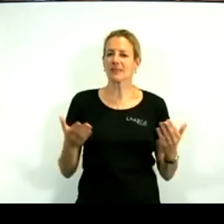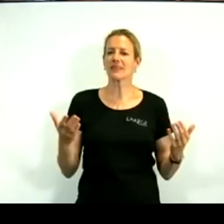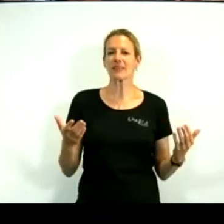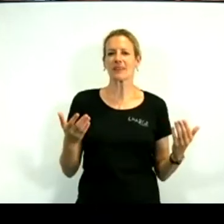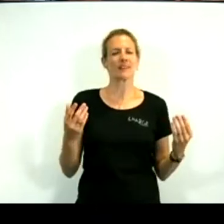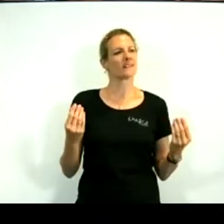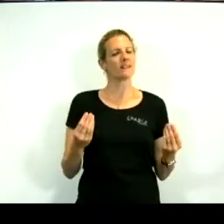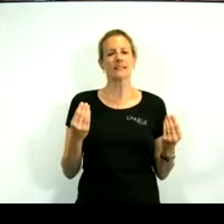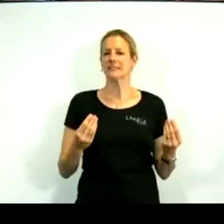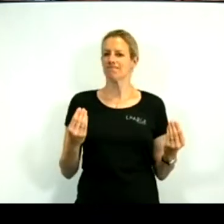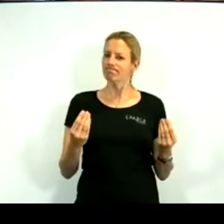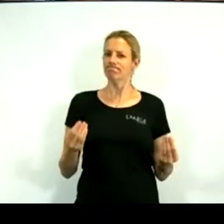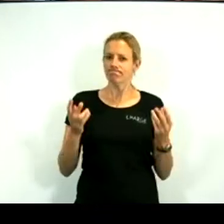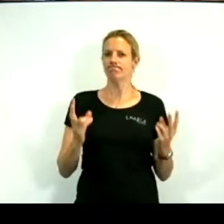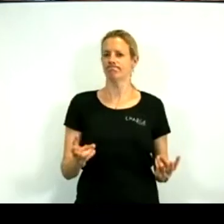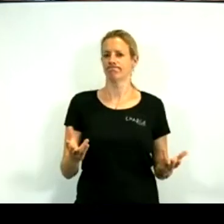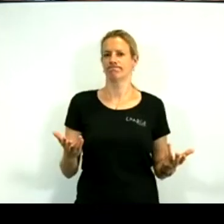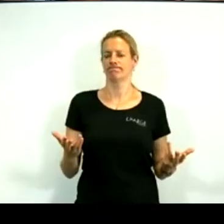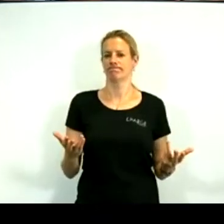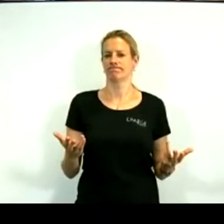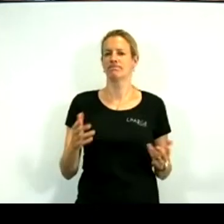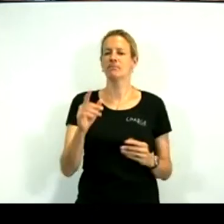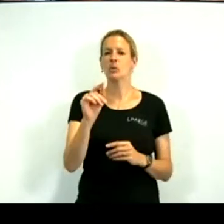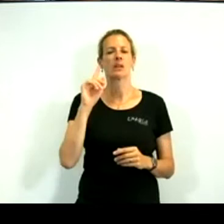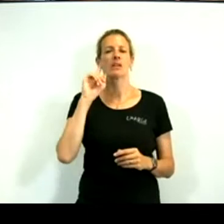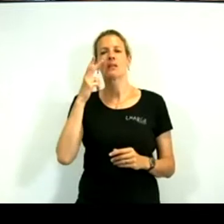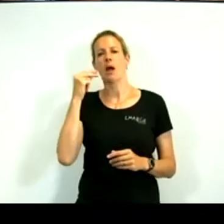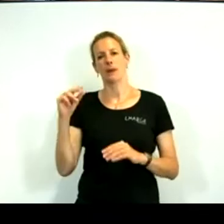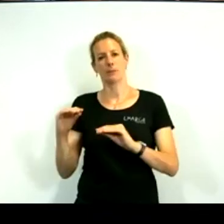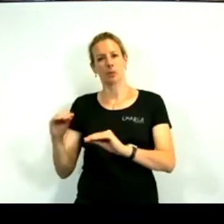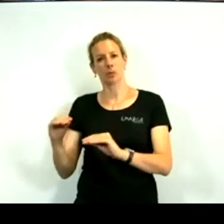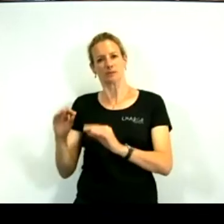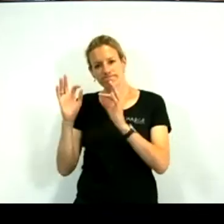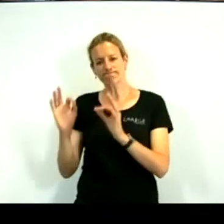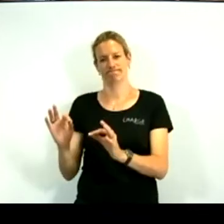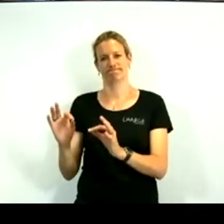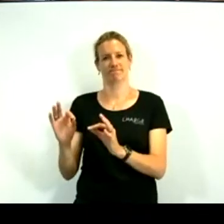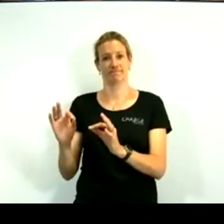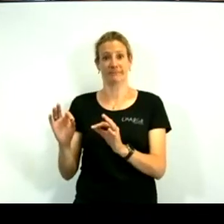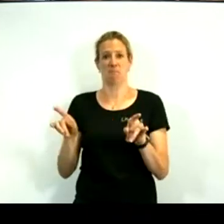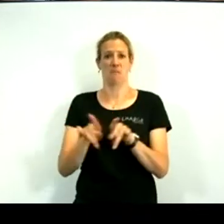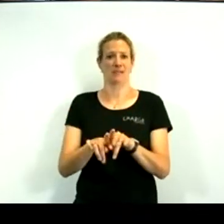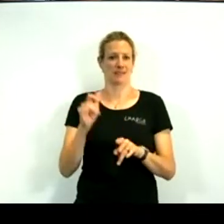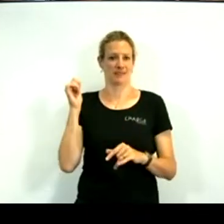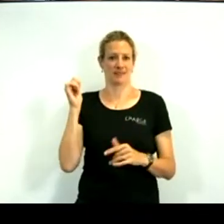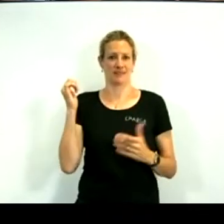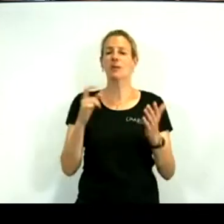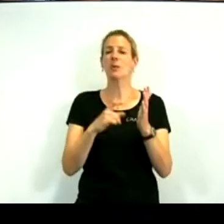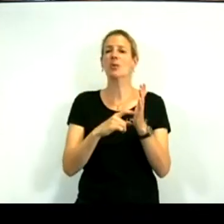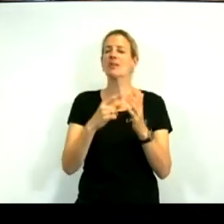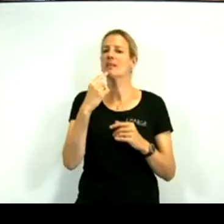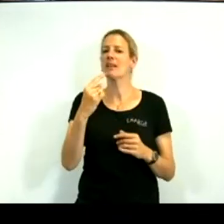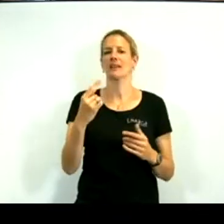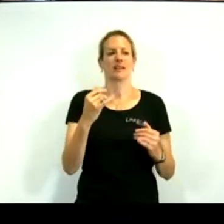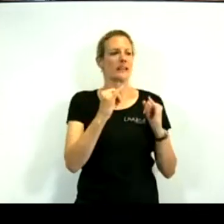education. And it's a reminder everybody's vision is different. I think normal